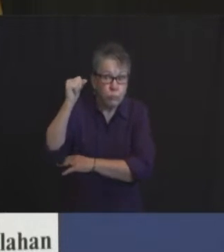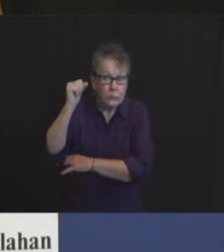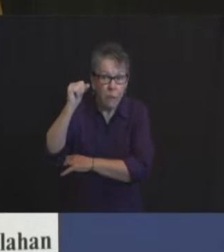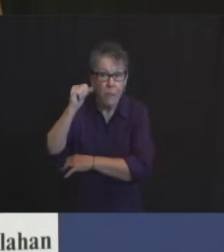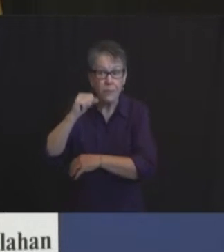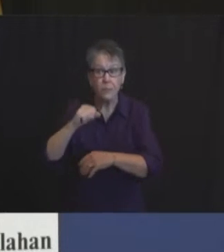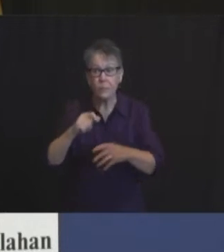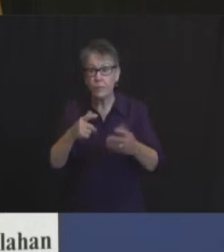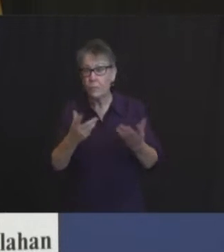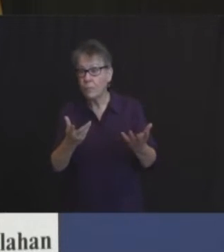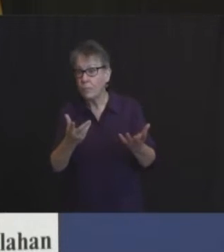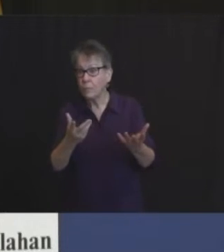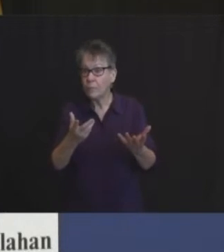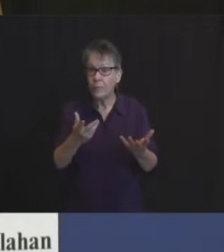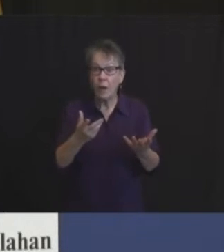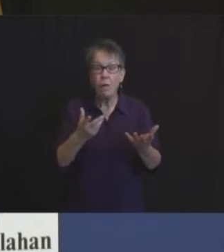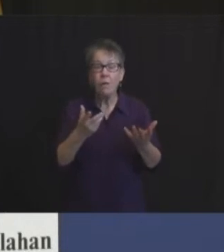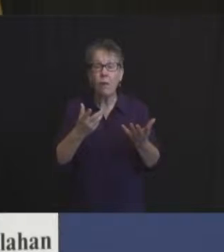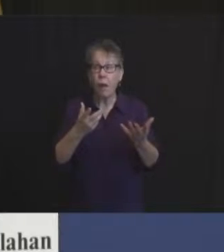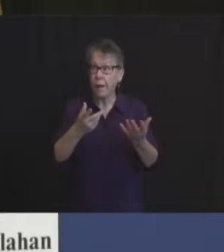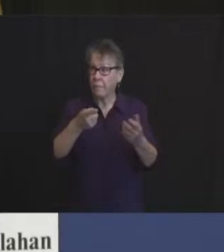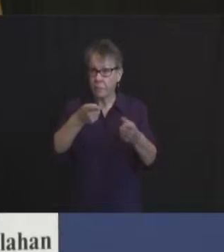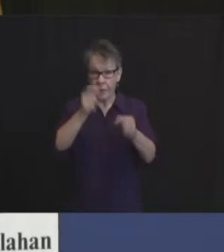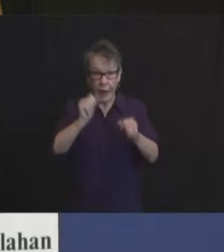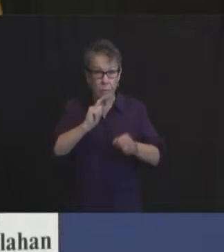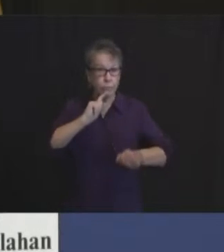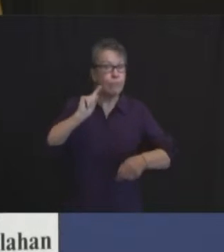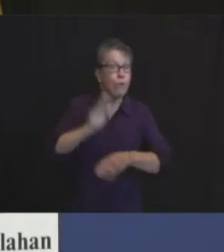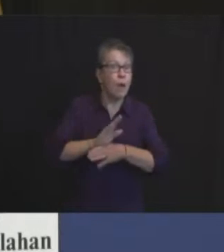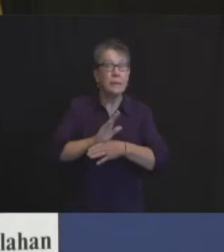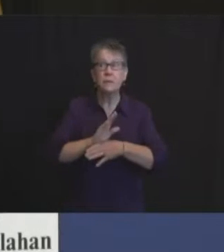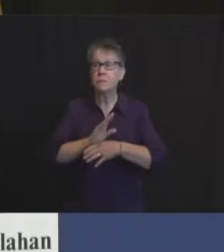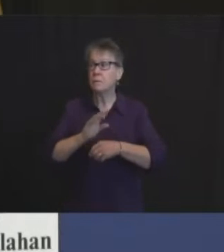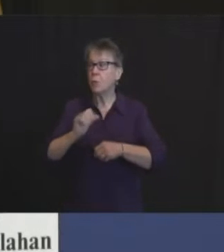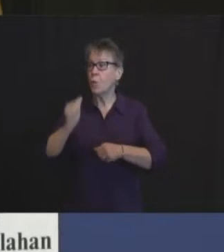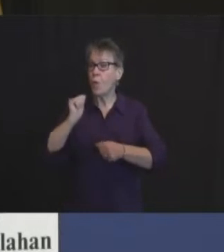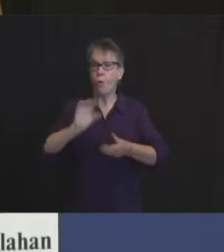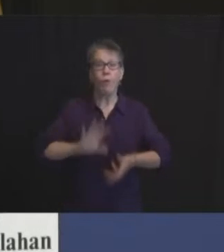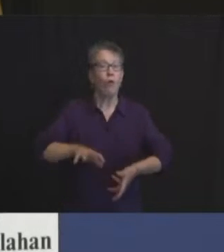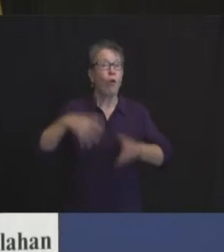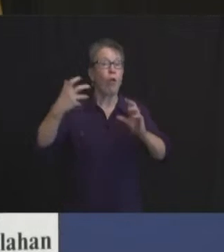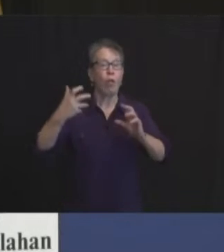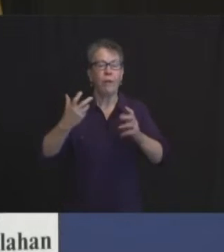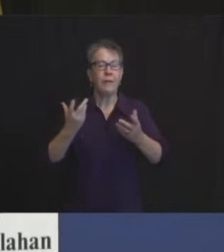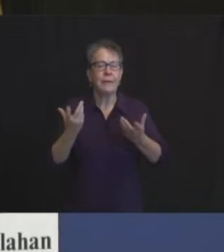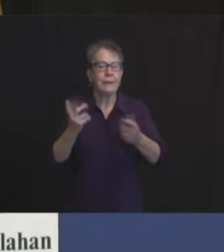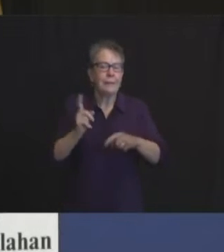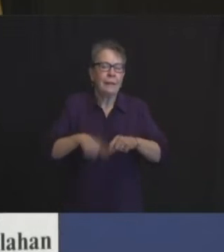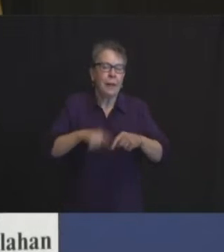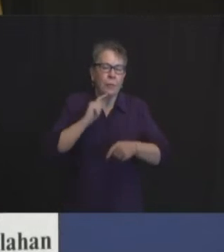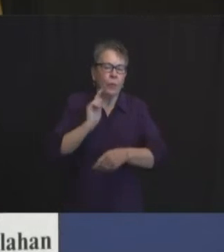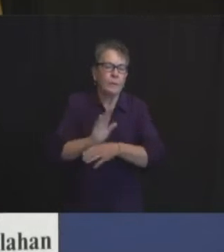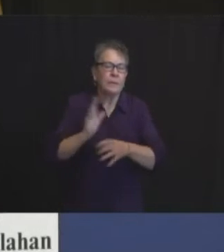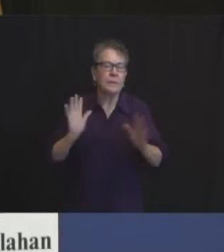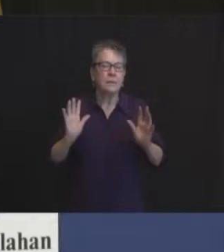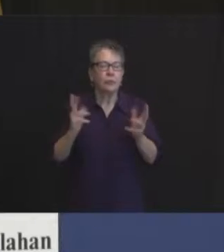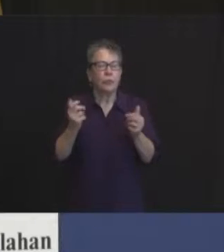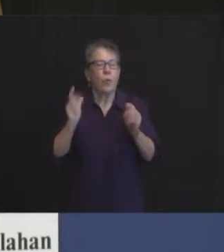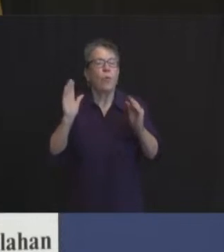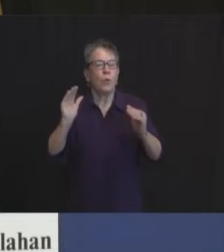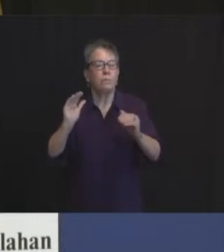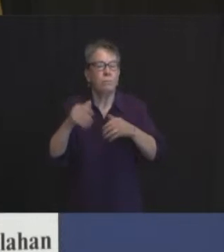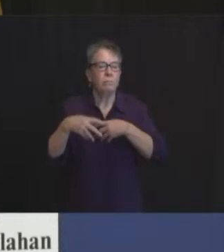day. And to the governor's point, we'll be prepared, and we trust that those, if they do show up, that they do it in a peaceful